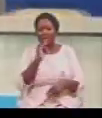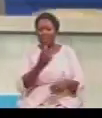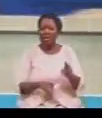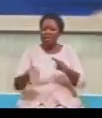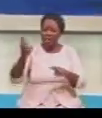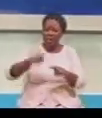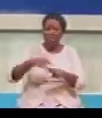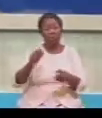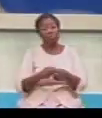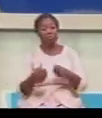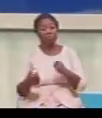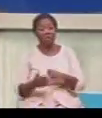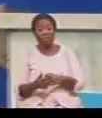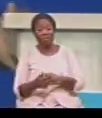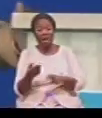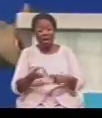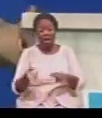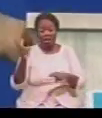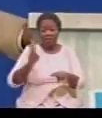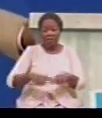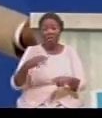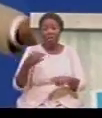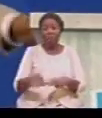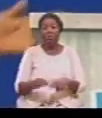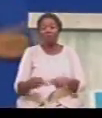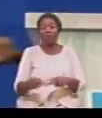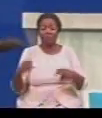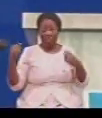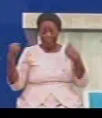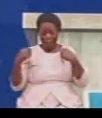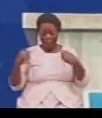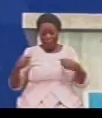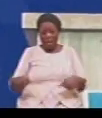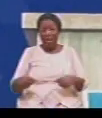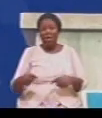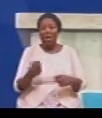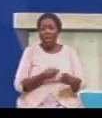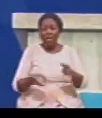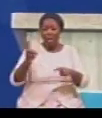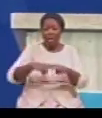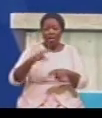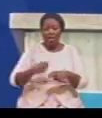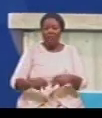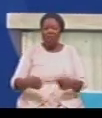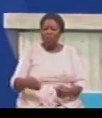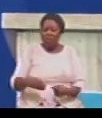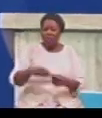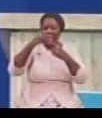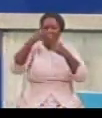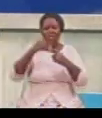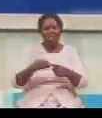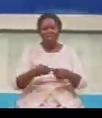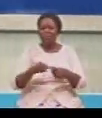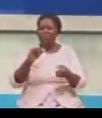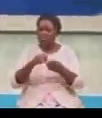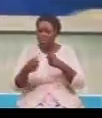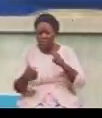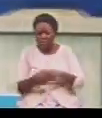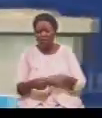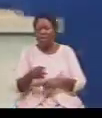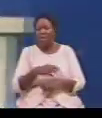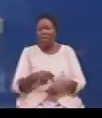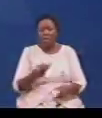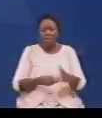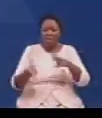of problem, increase of pain, increase of peculiar plagues, increase